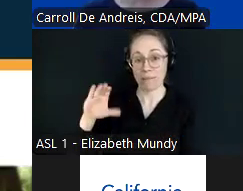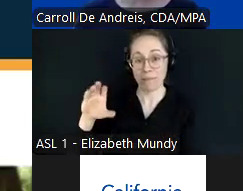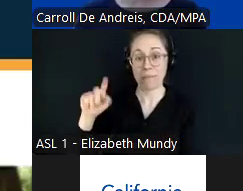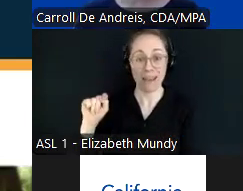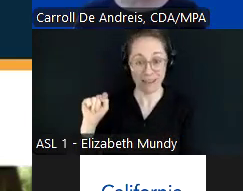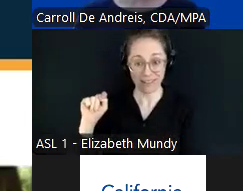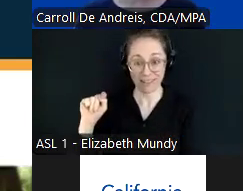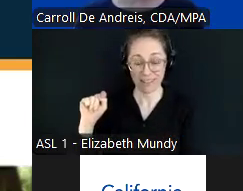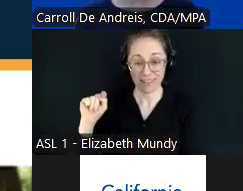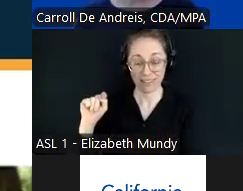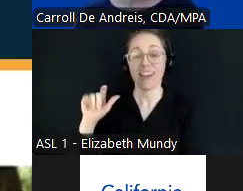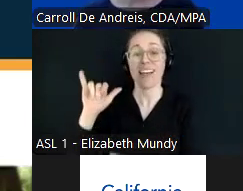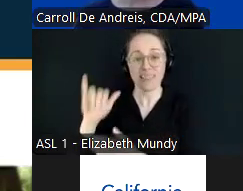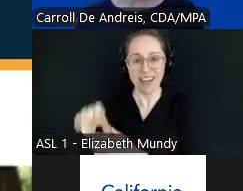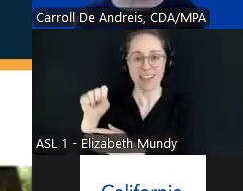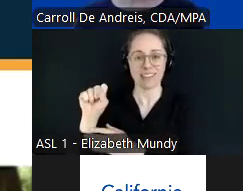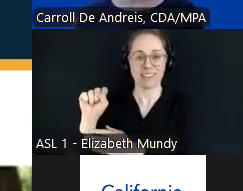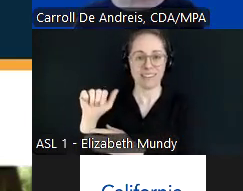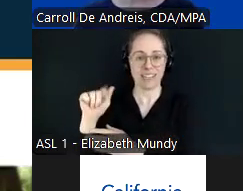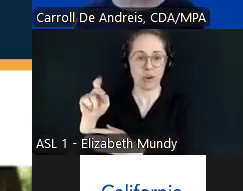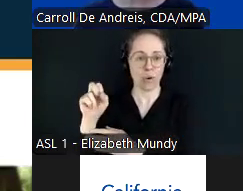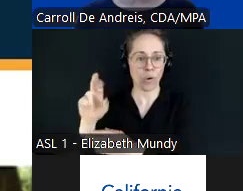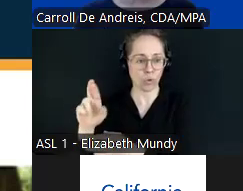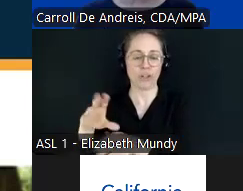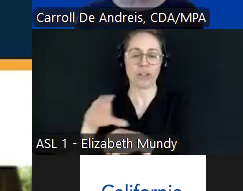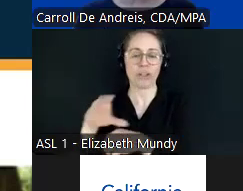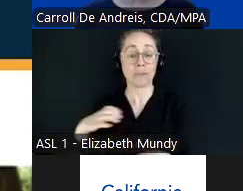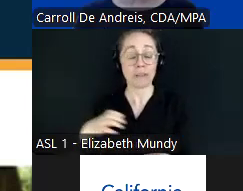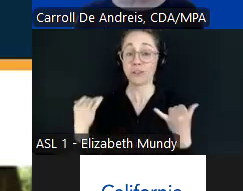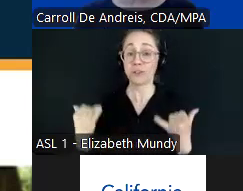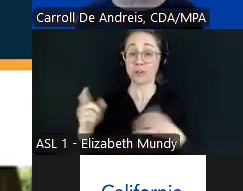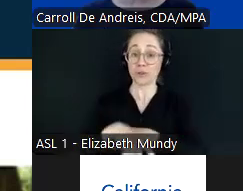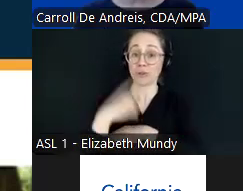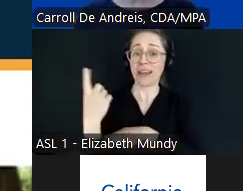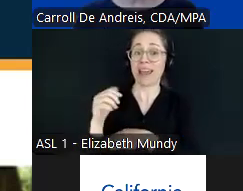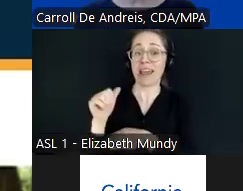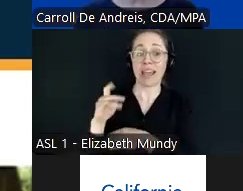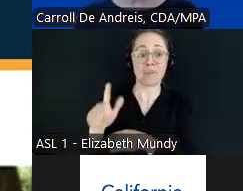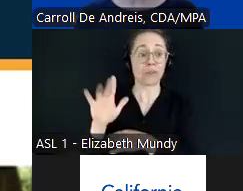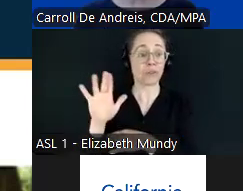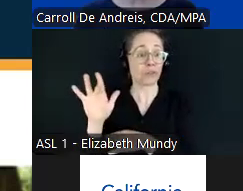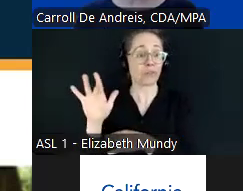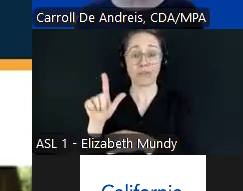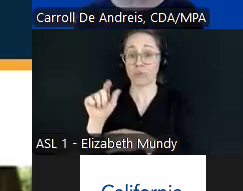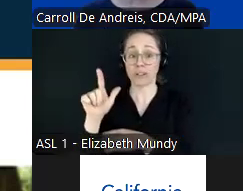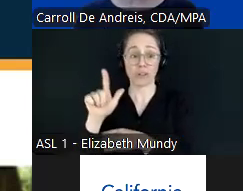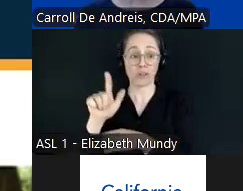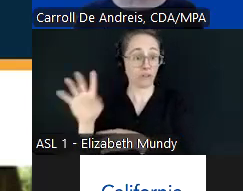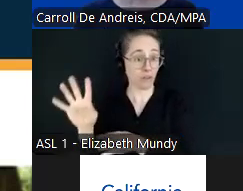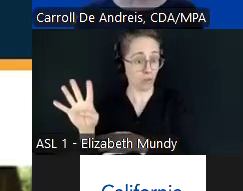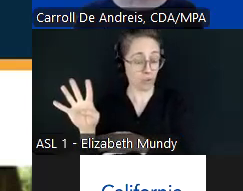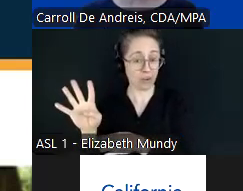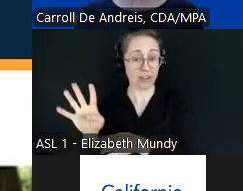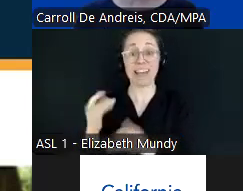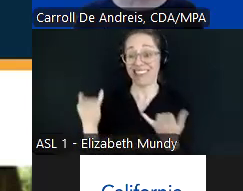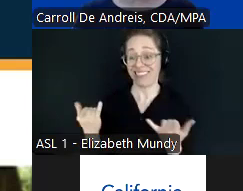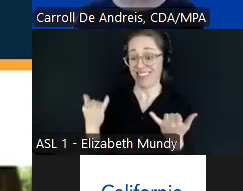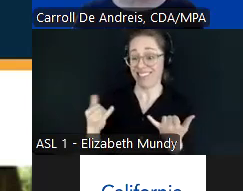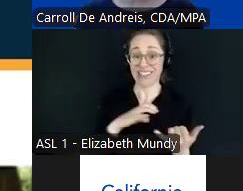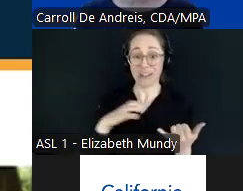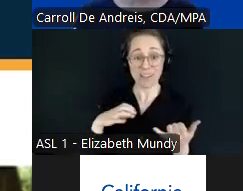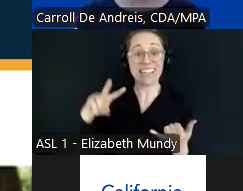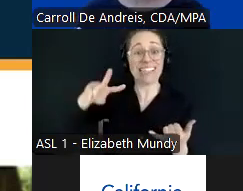IMPACT Stakeholder Committee. Today is April 25th, 2024. And this is the committee's second meeting for